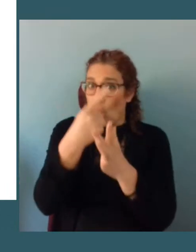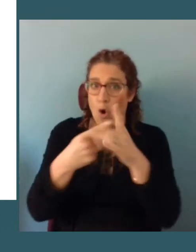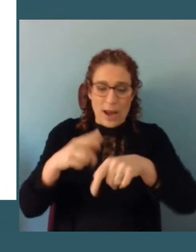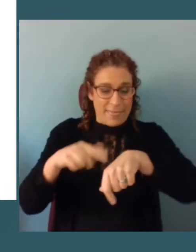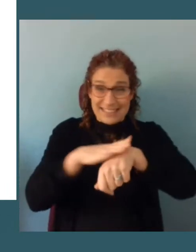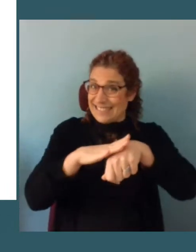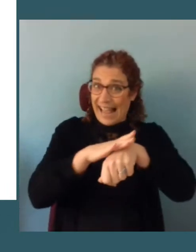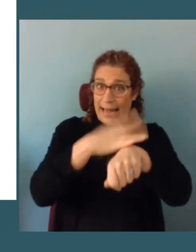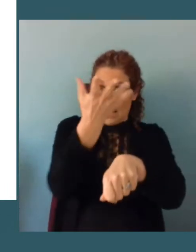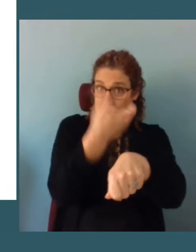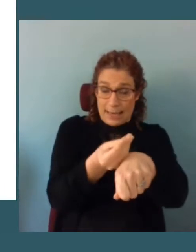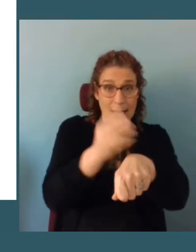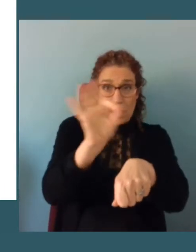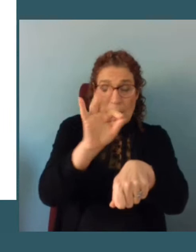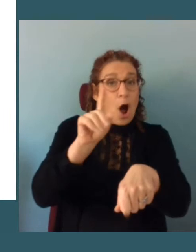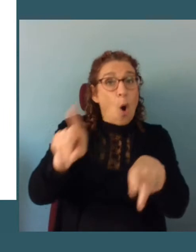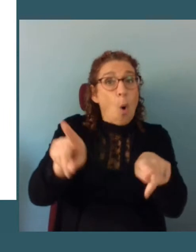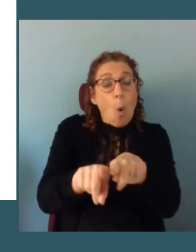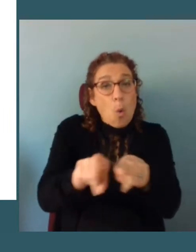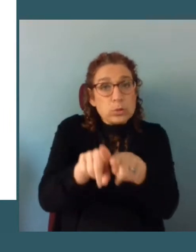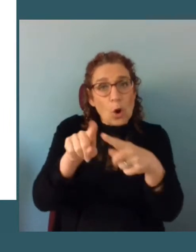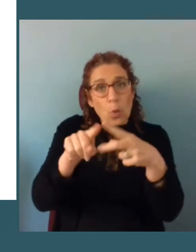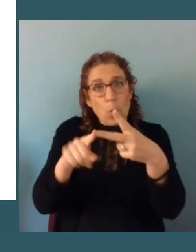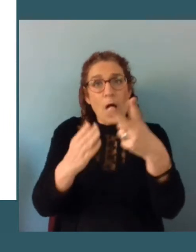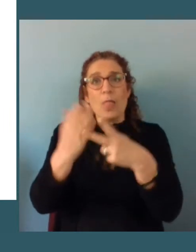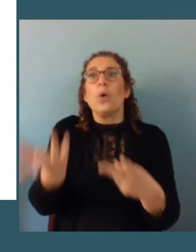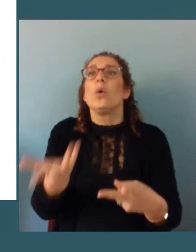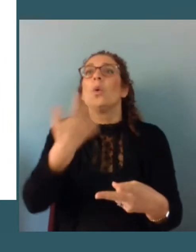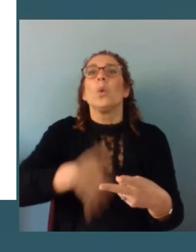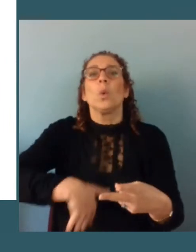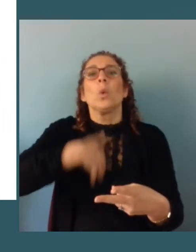also may occur through the airway development.